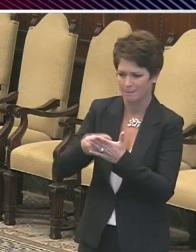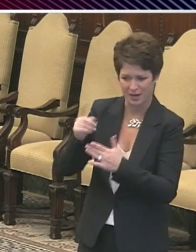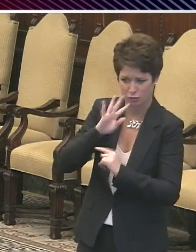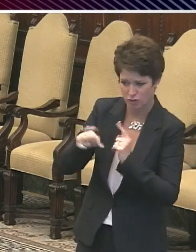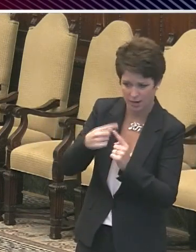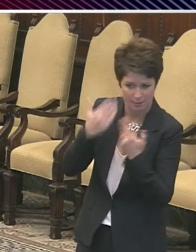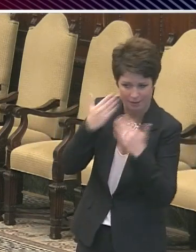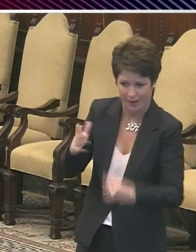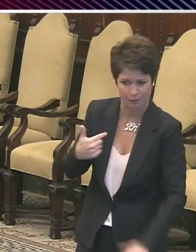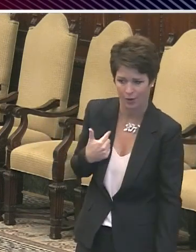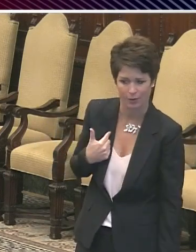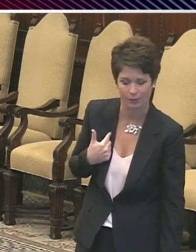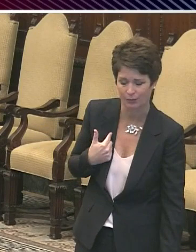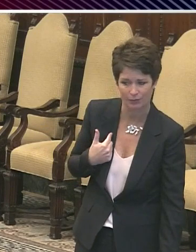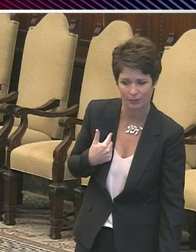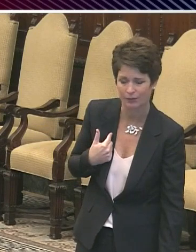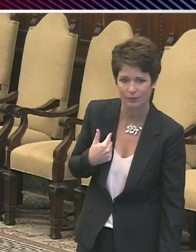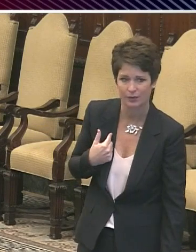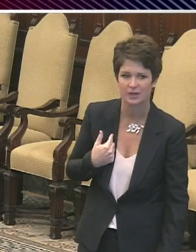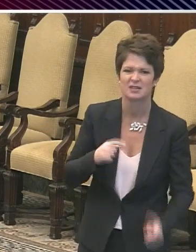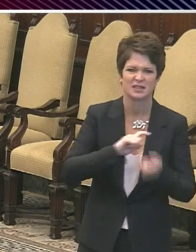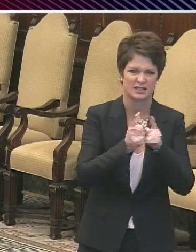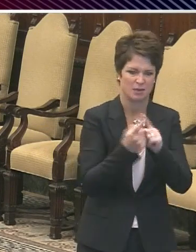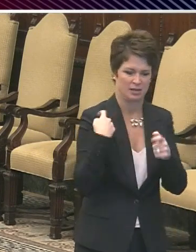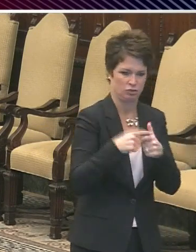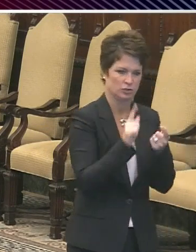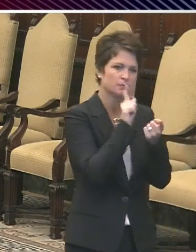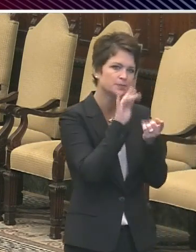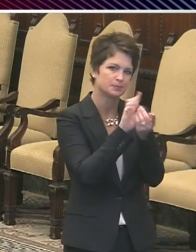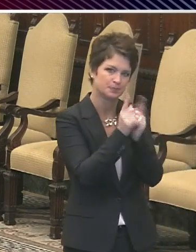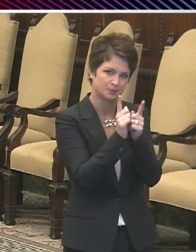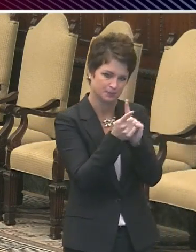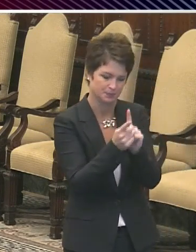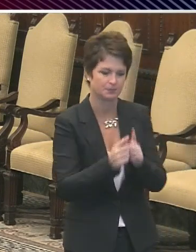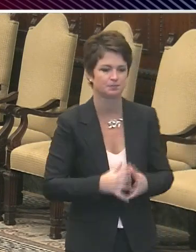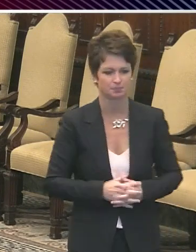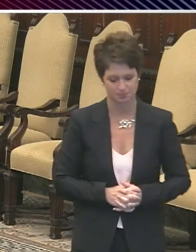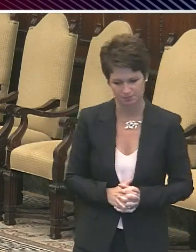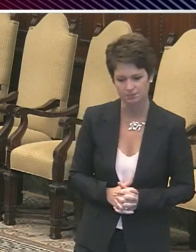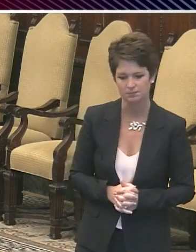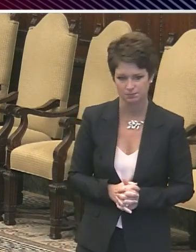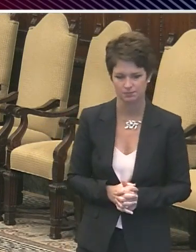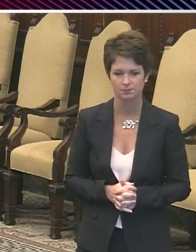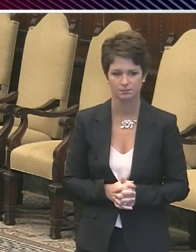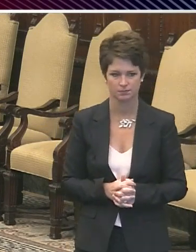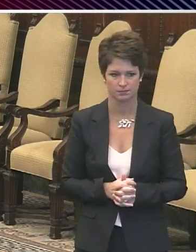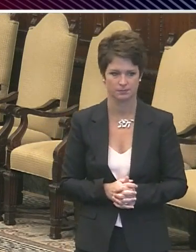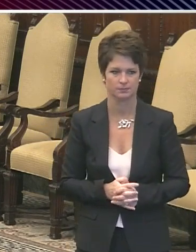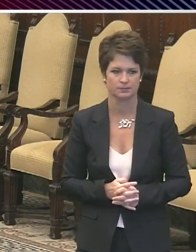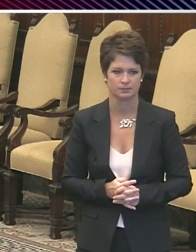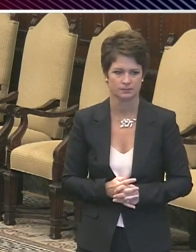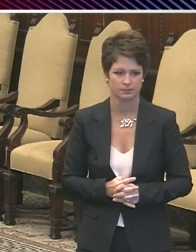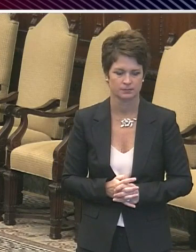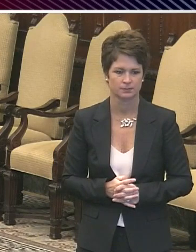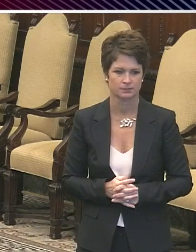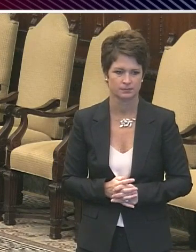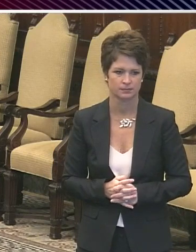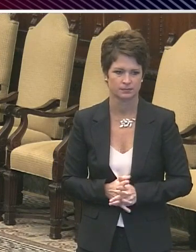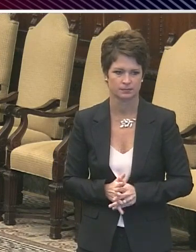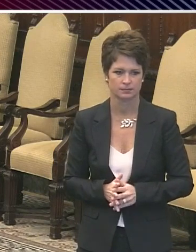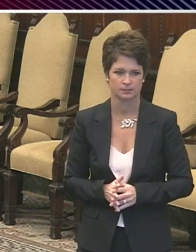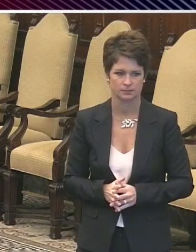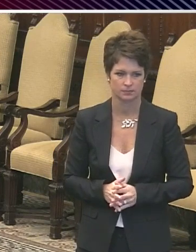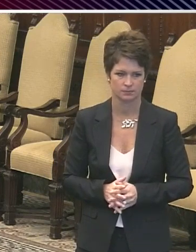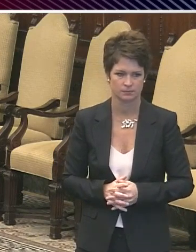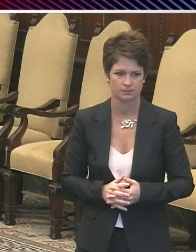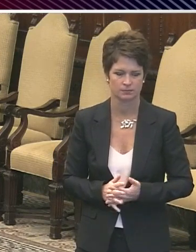about. Lo que entiendo yo es que los fondos que aprobó la Cámara Baja del Congreso han quedado trancados en el Senado. No sé exactamente